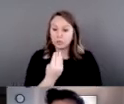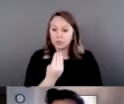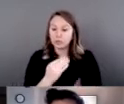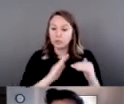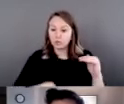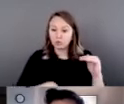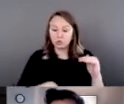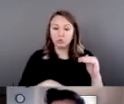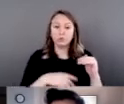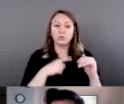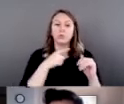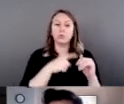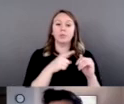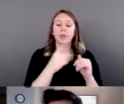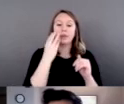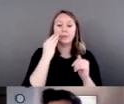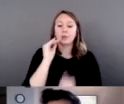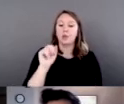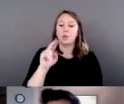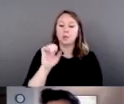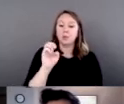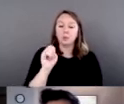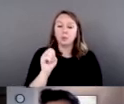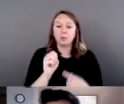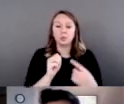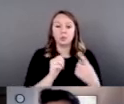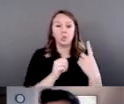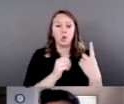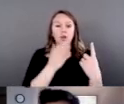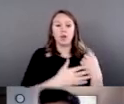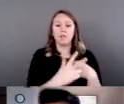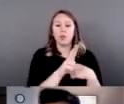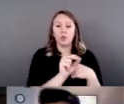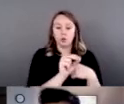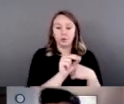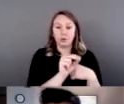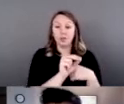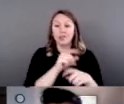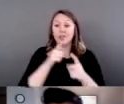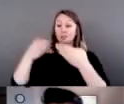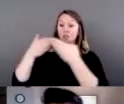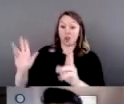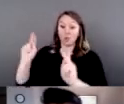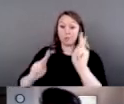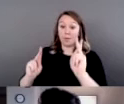rate of 1 in 30 compared to 1 in 58 for the general population.